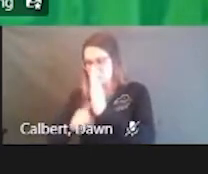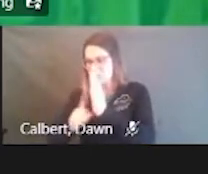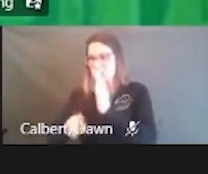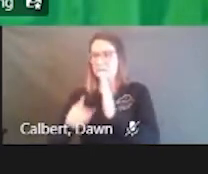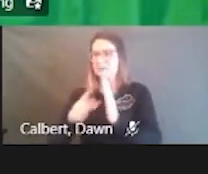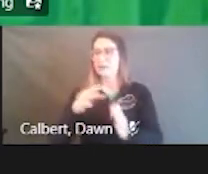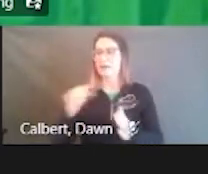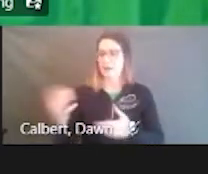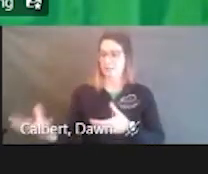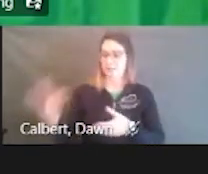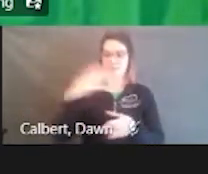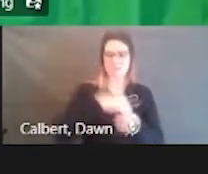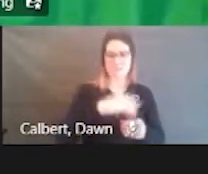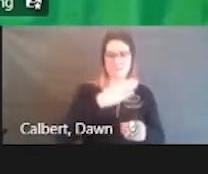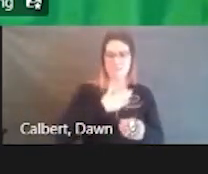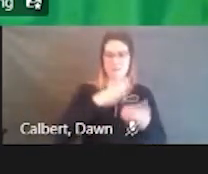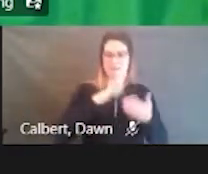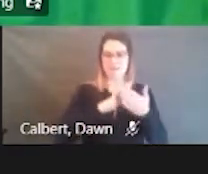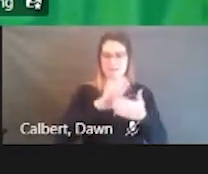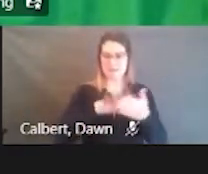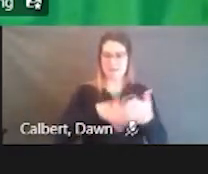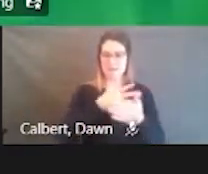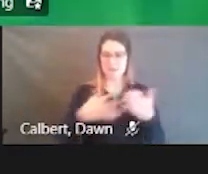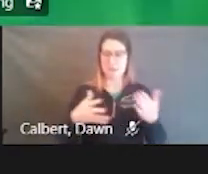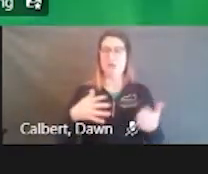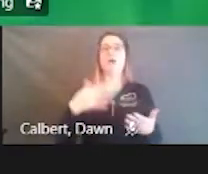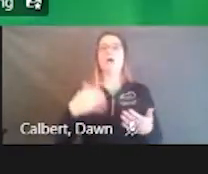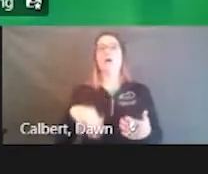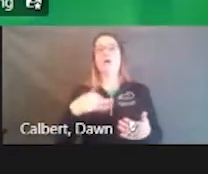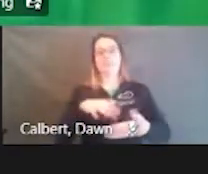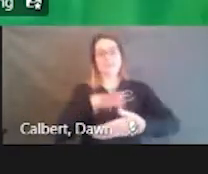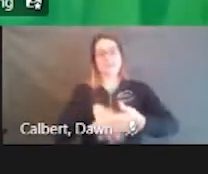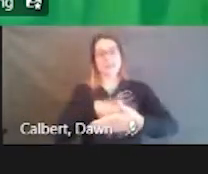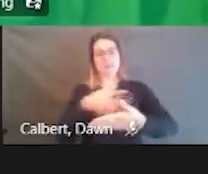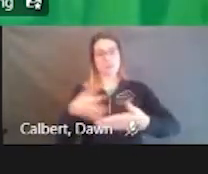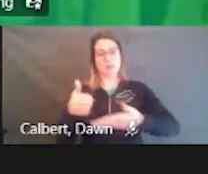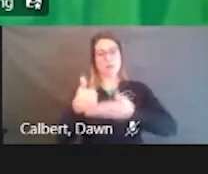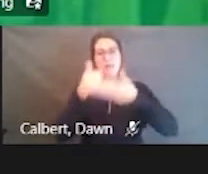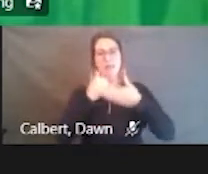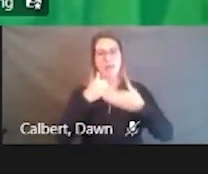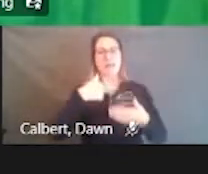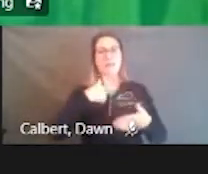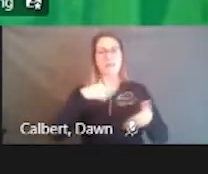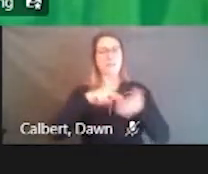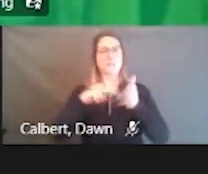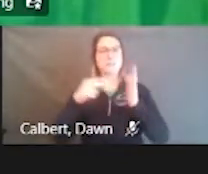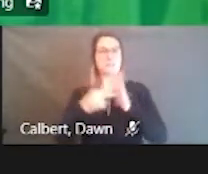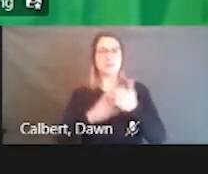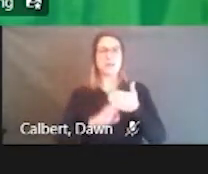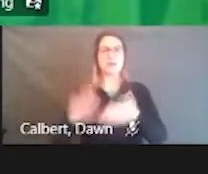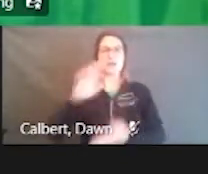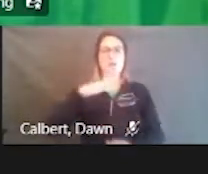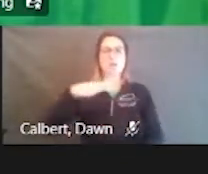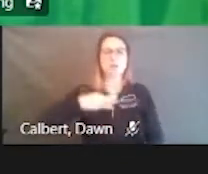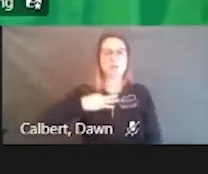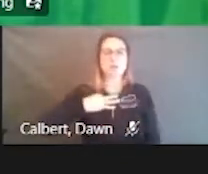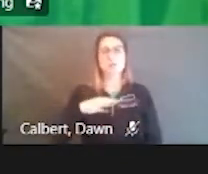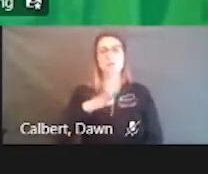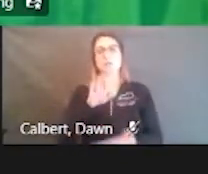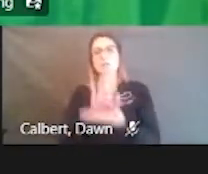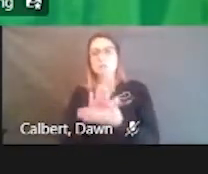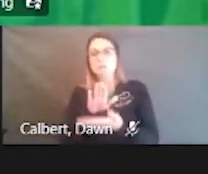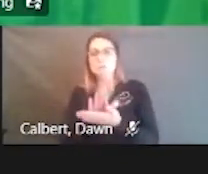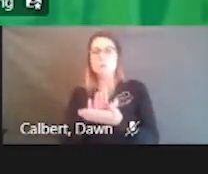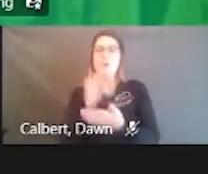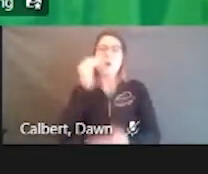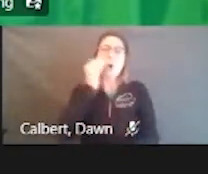into my schedules. And I really found scheduling to be helpful so that I find that college app, school, and home